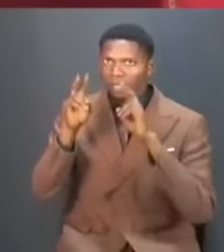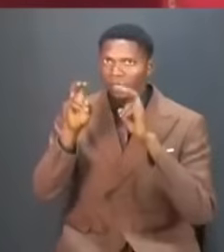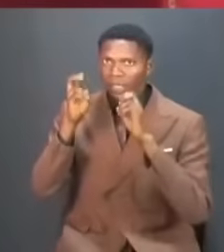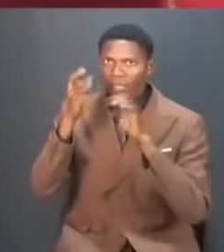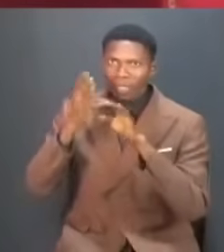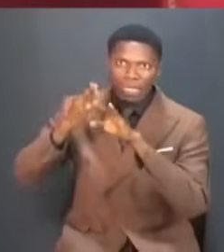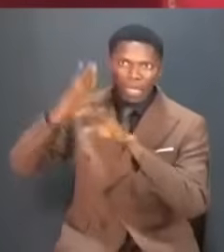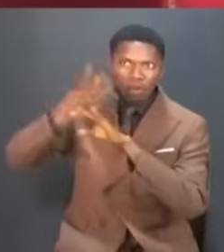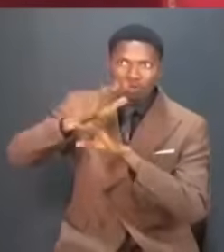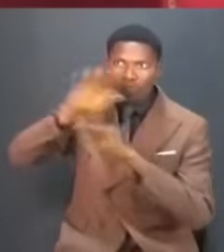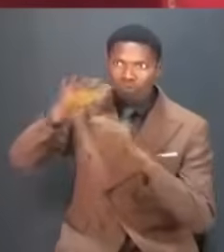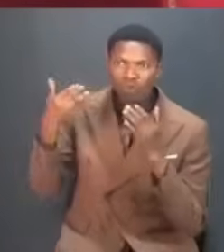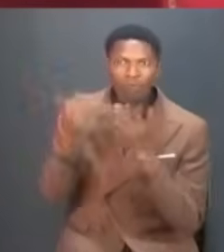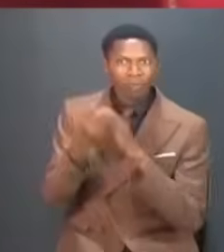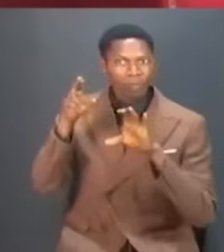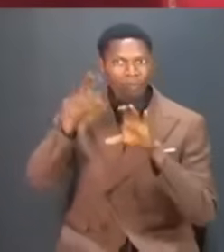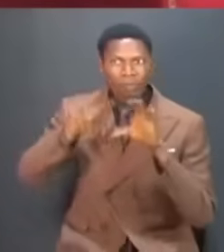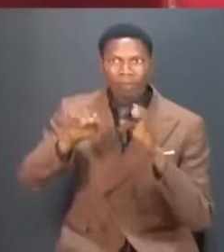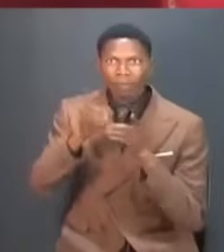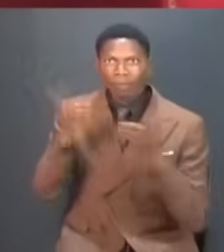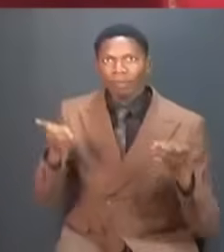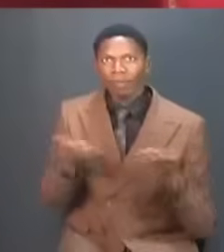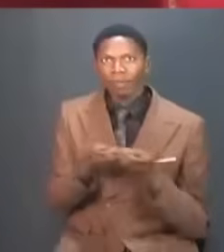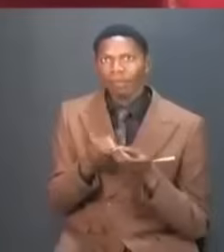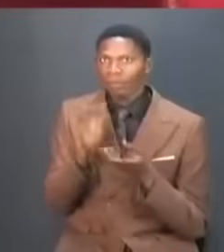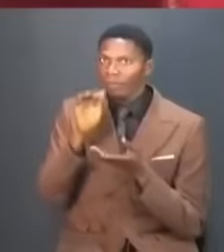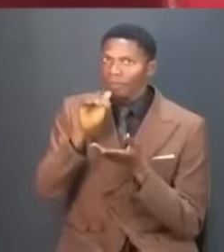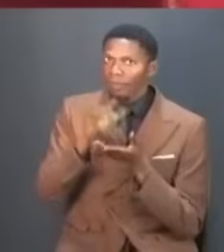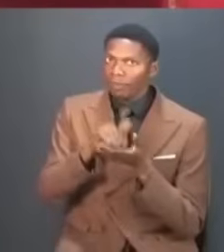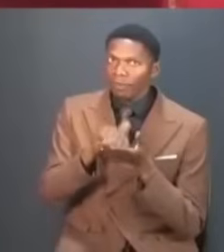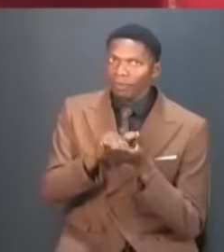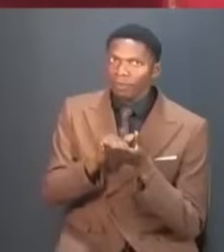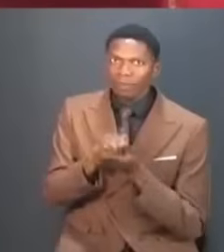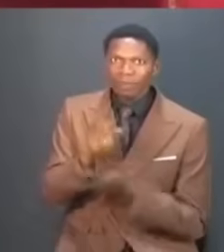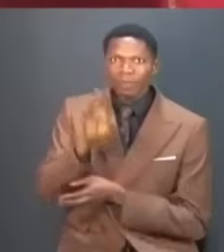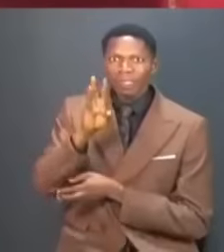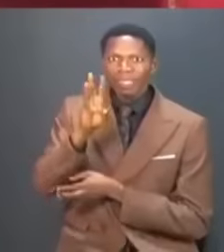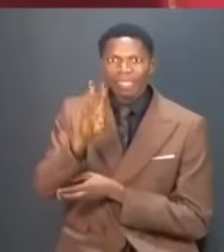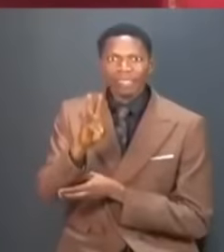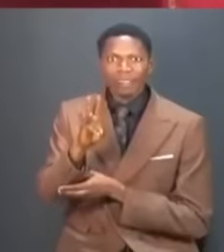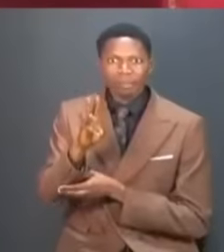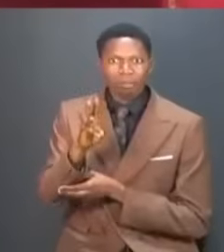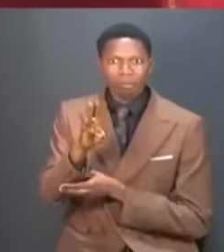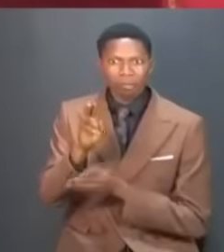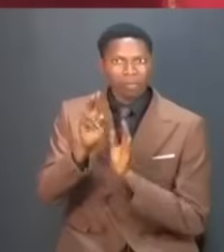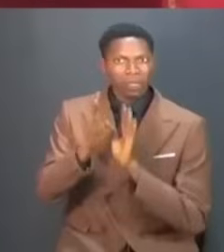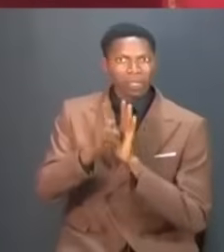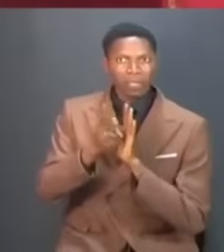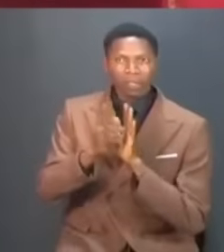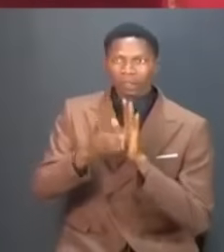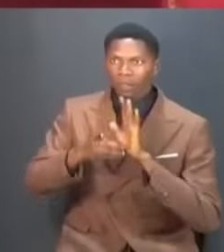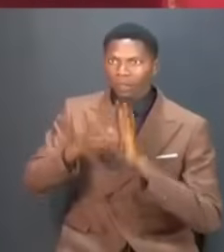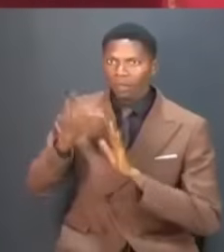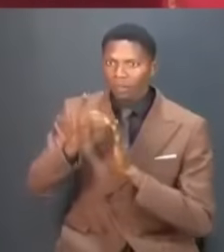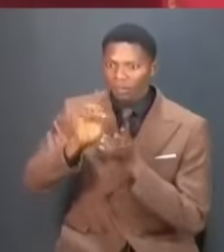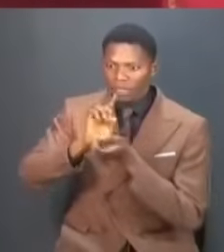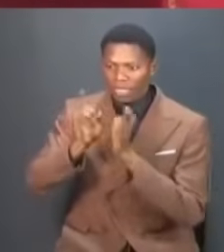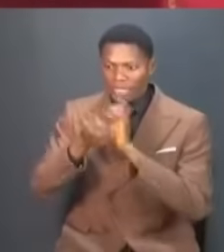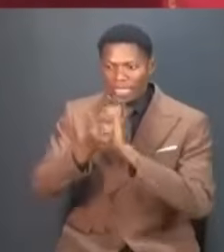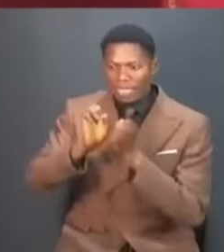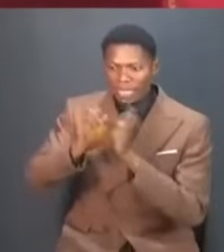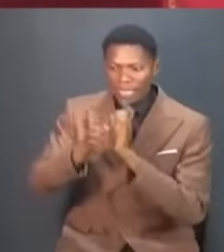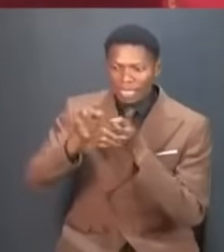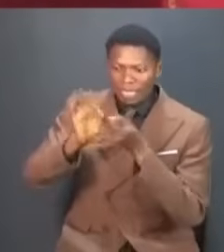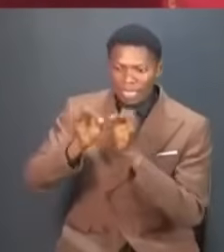regions and districts. In addition, sales farmer-friendly videos have been developed and translated into local